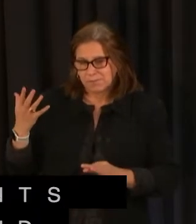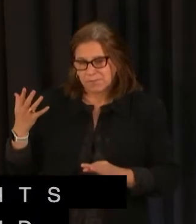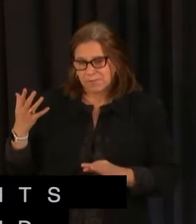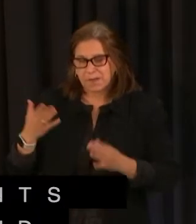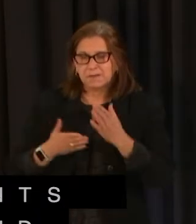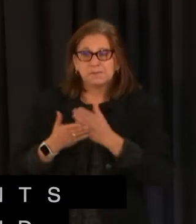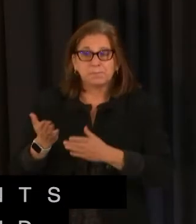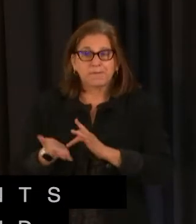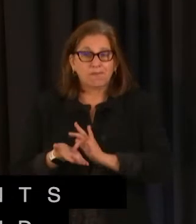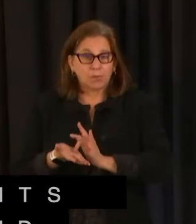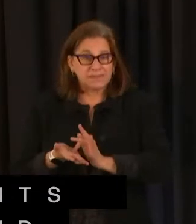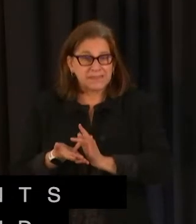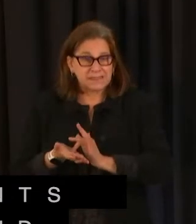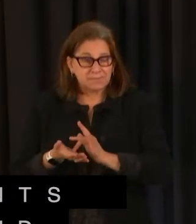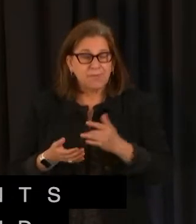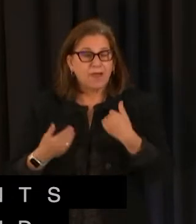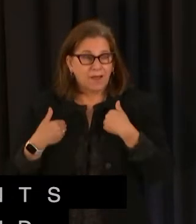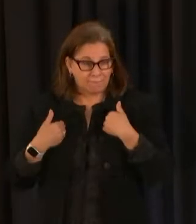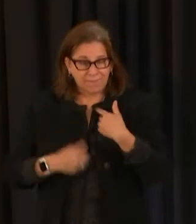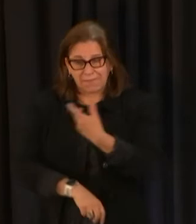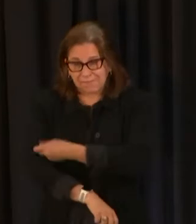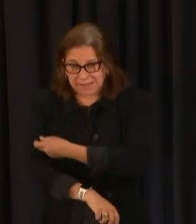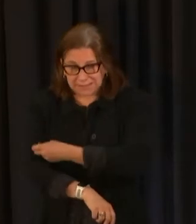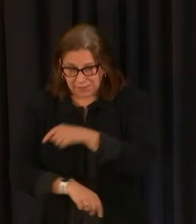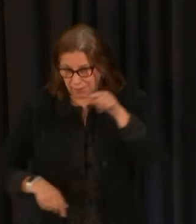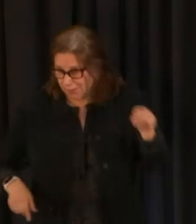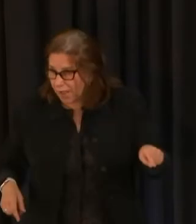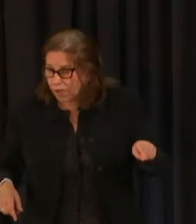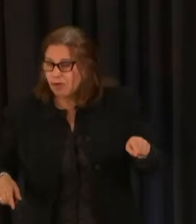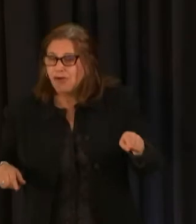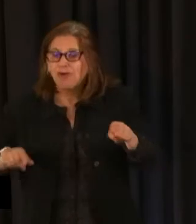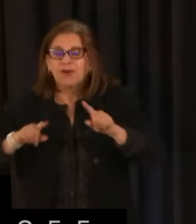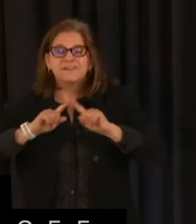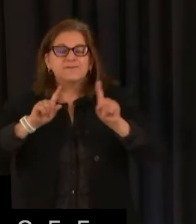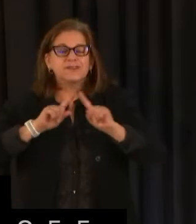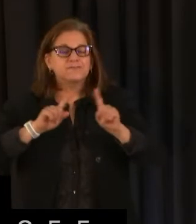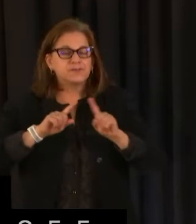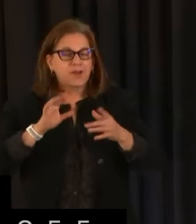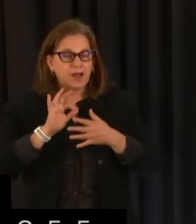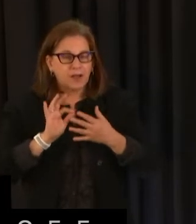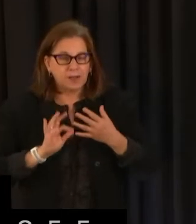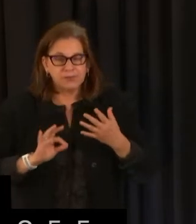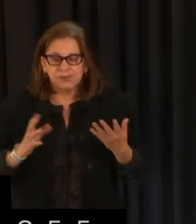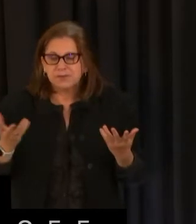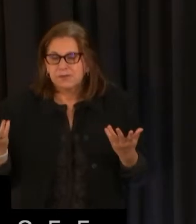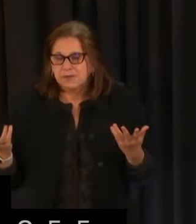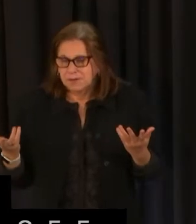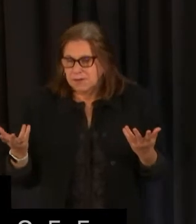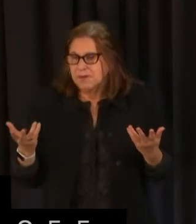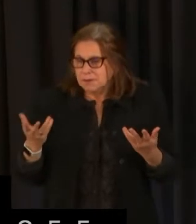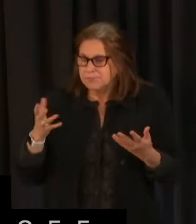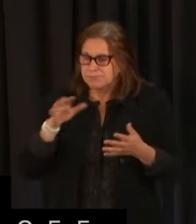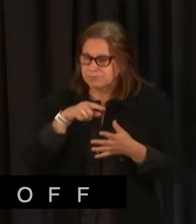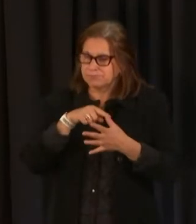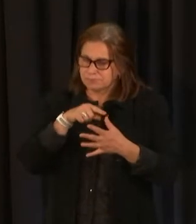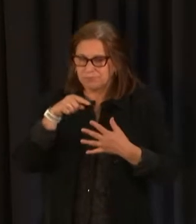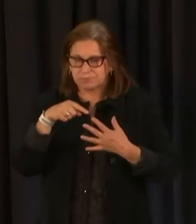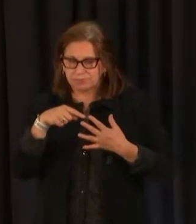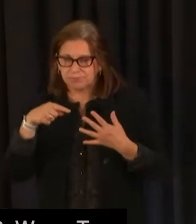the area offering vaccine. So you can always follow this